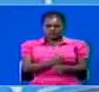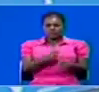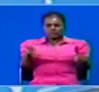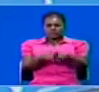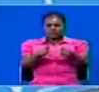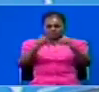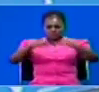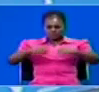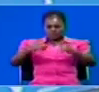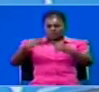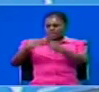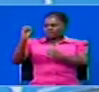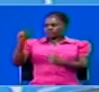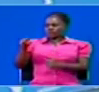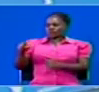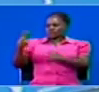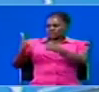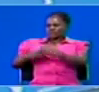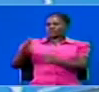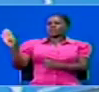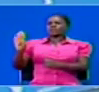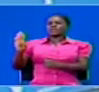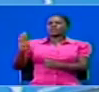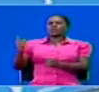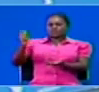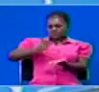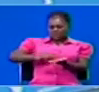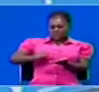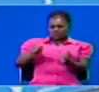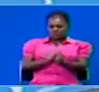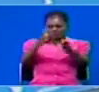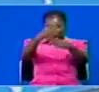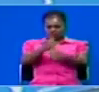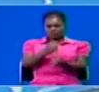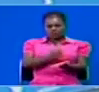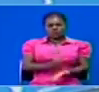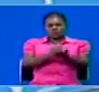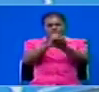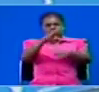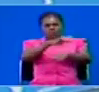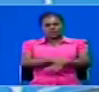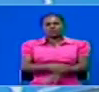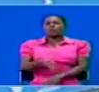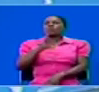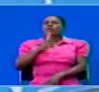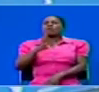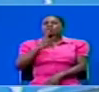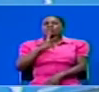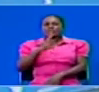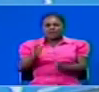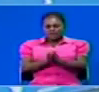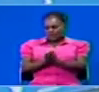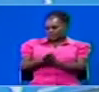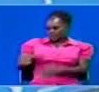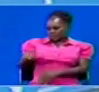worth 18.7 billion Kenyan shillings has also been signed with the company to help secure water provision in Nairobi and its